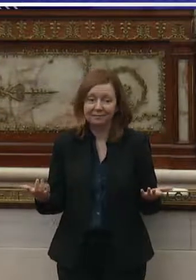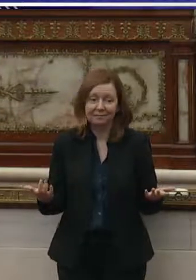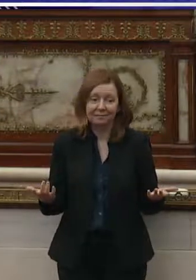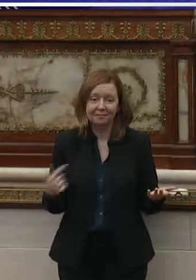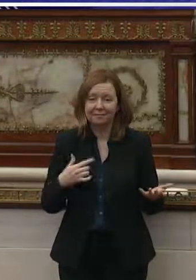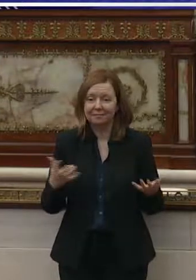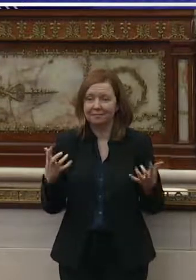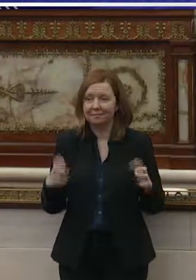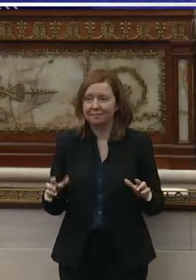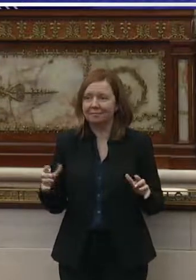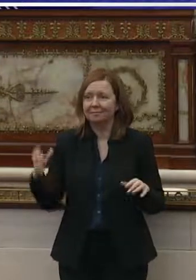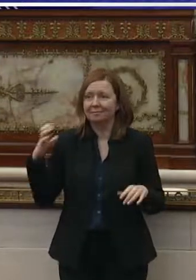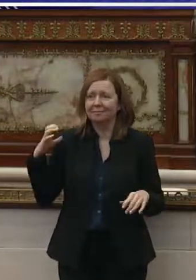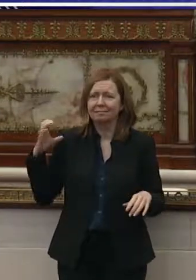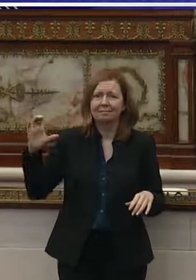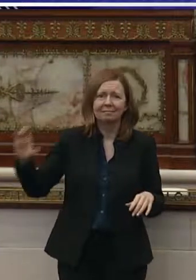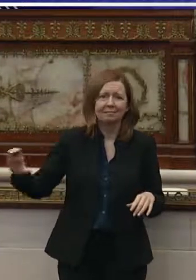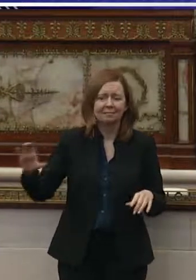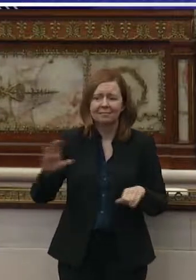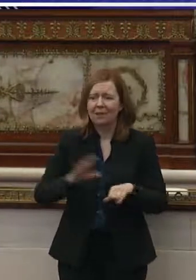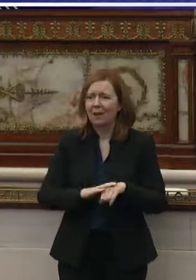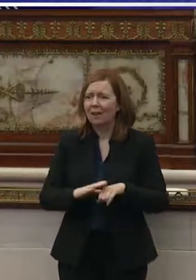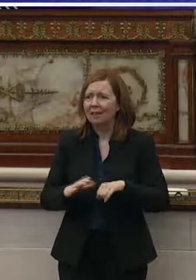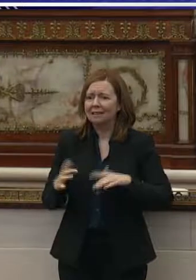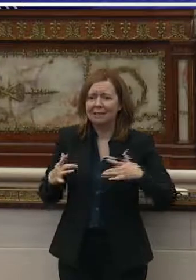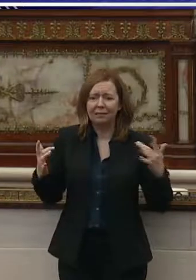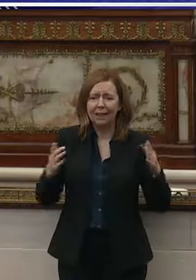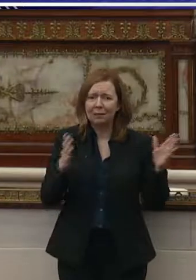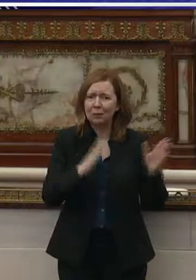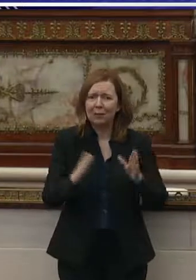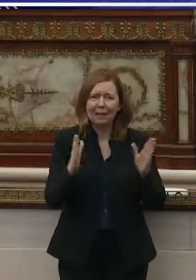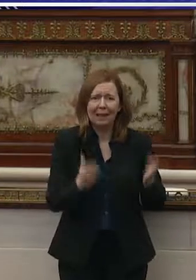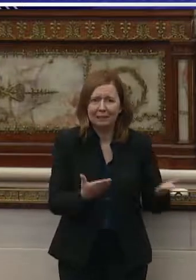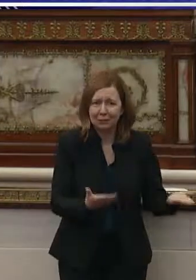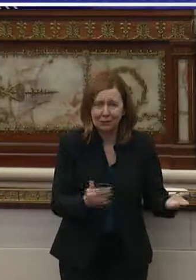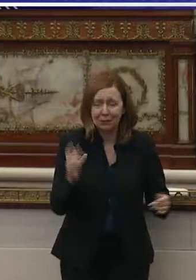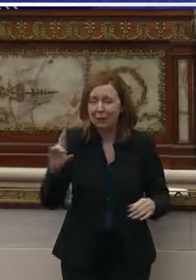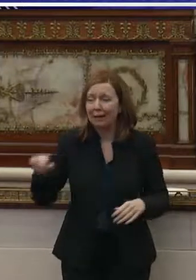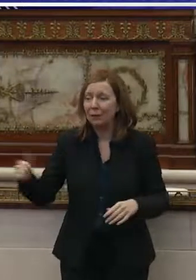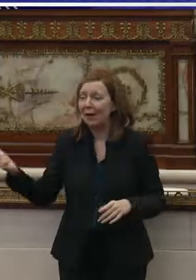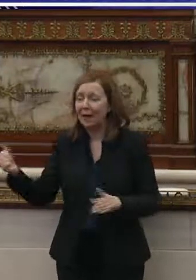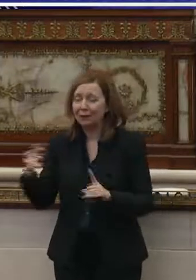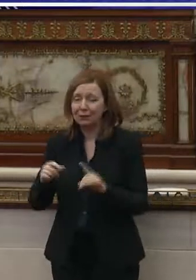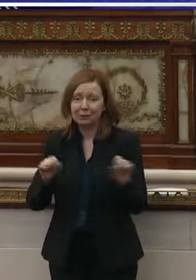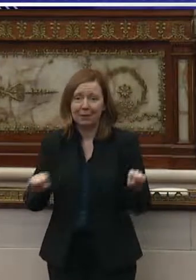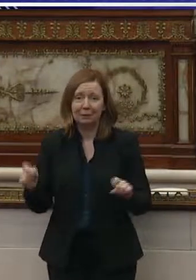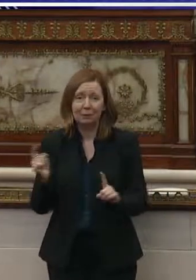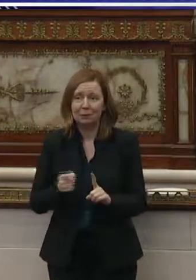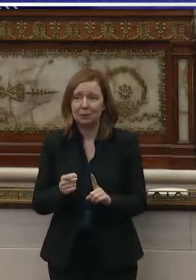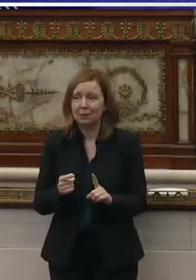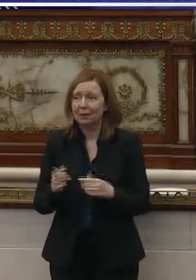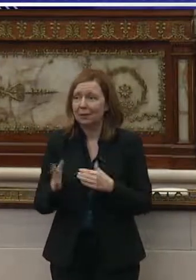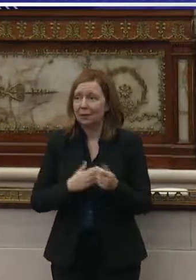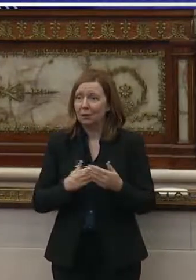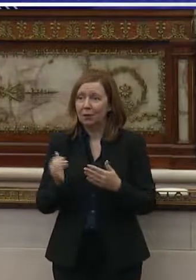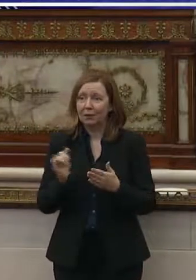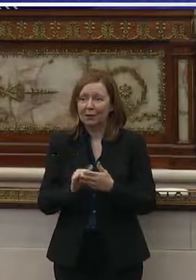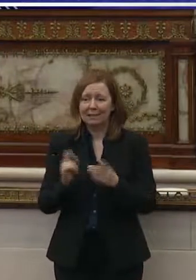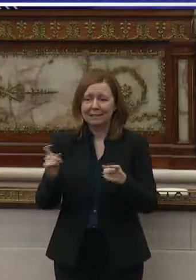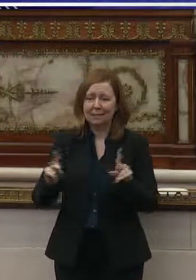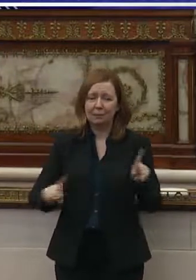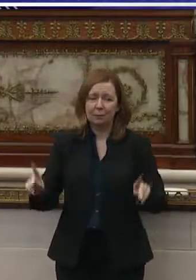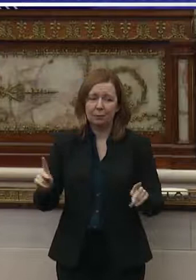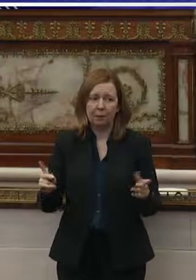want to put a burden on the event organizers or anyone else to be able to, whether that's giving folks